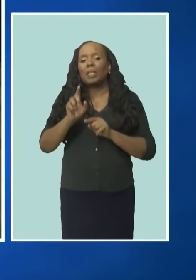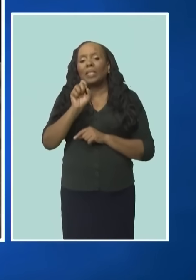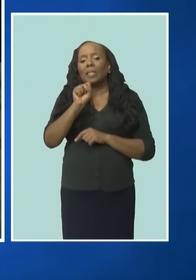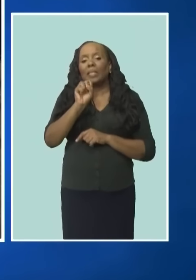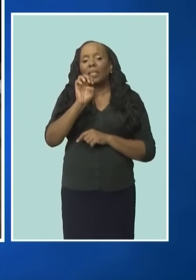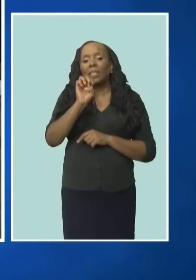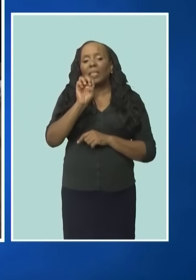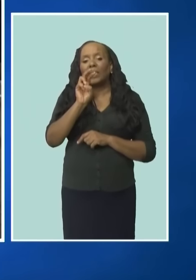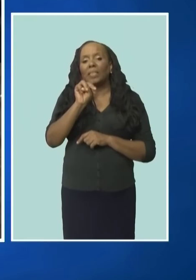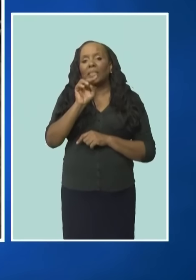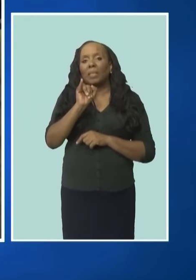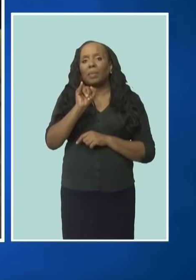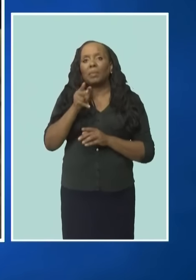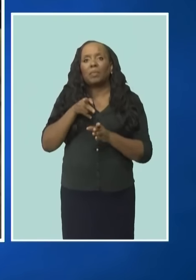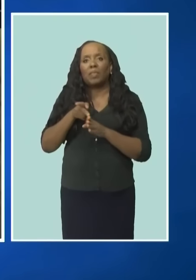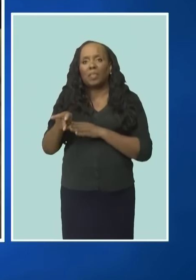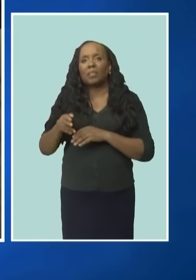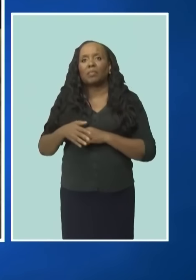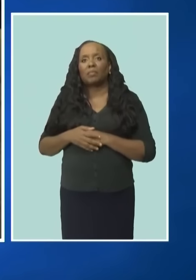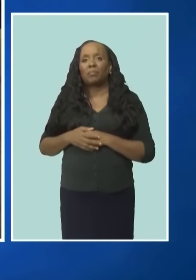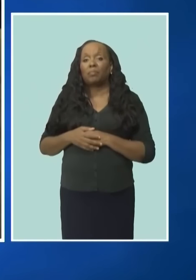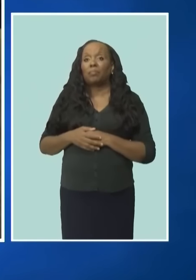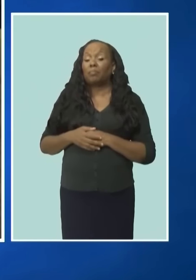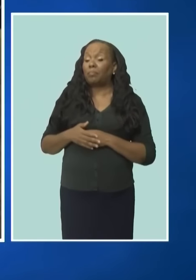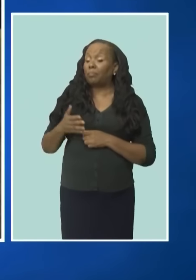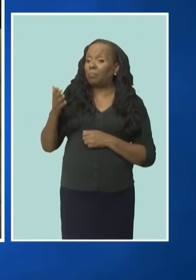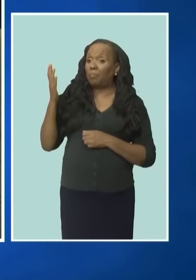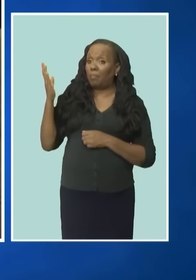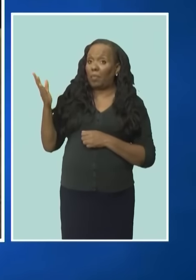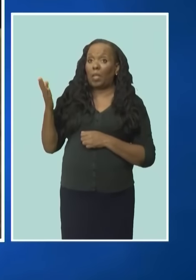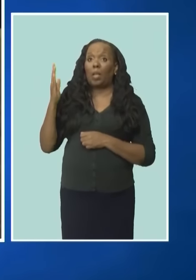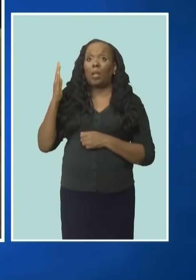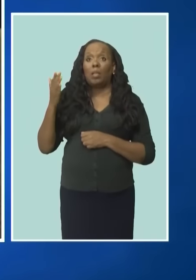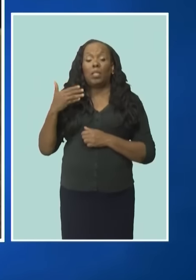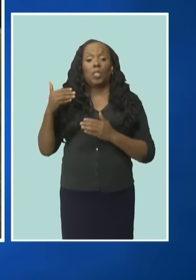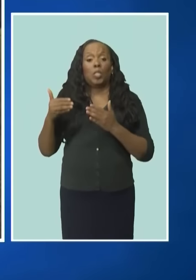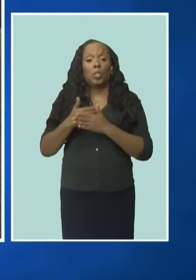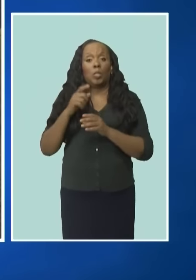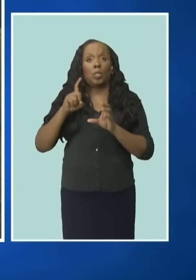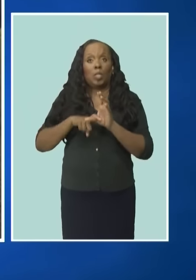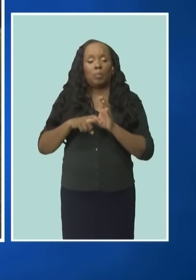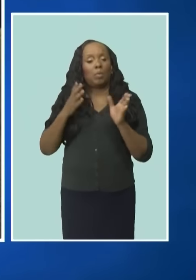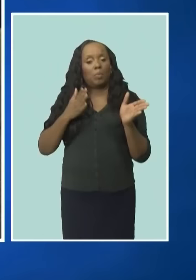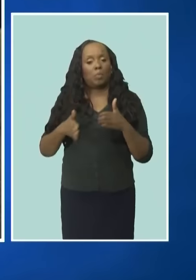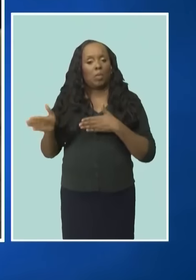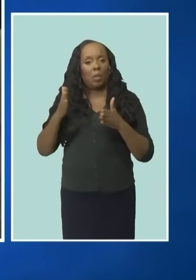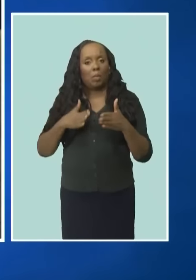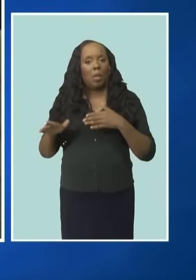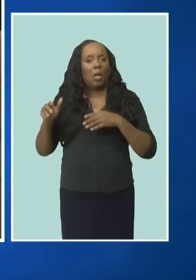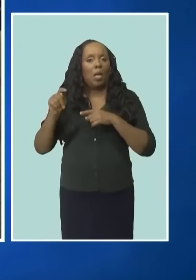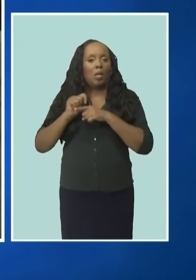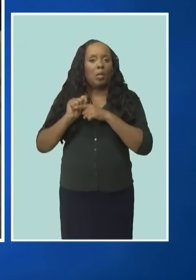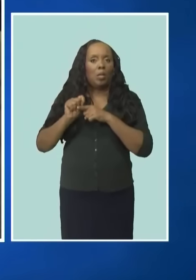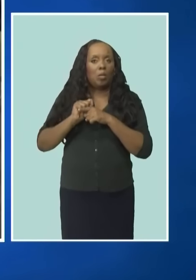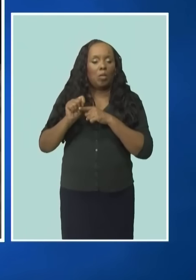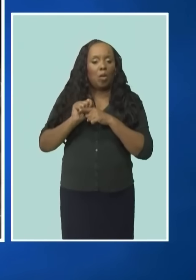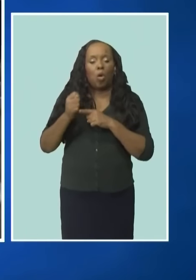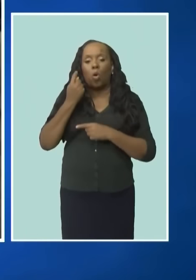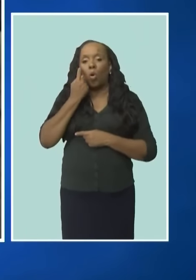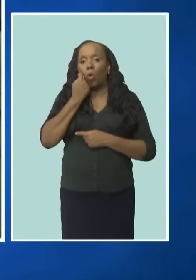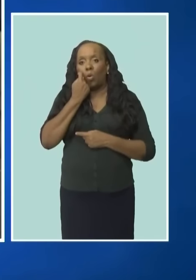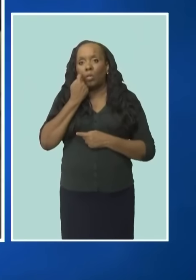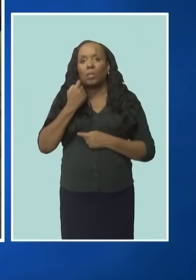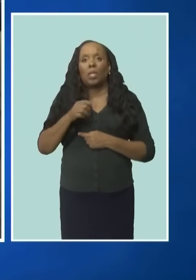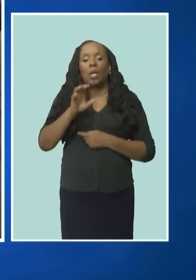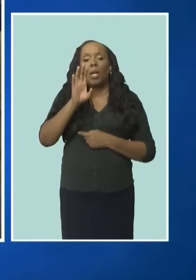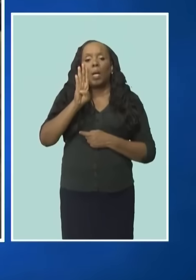one of those clubs, coached by Kerry Byron. As the club was preparing for the Prime Minister's Cup at a recent training session,